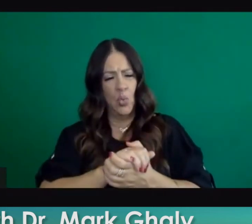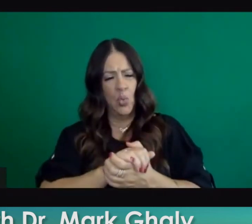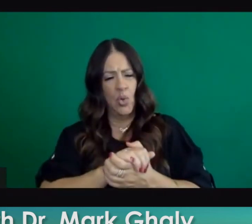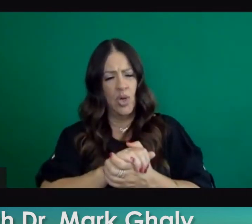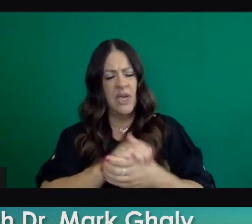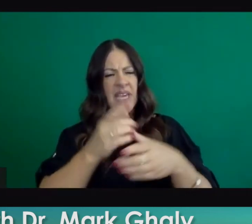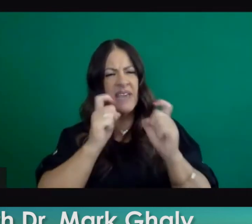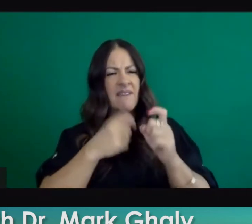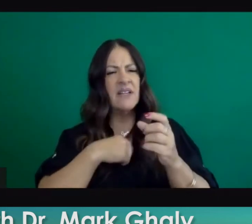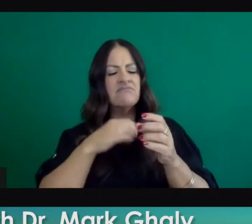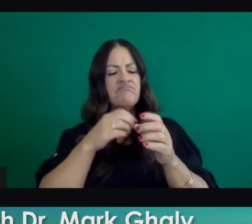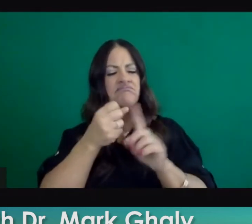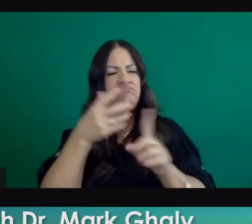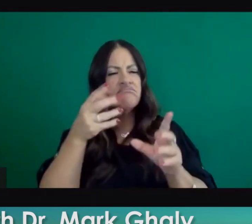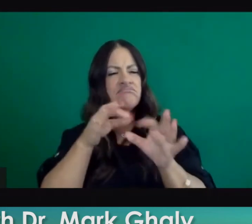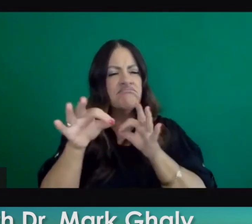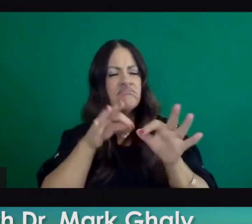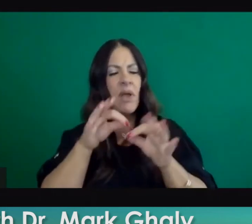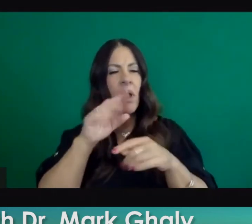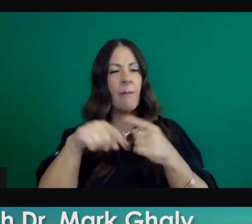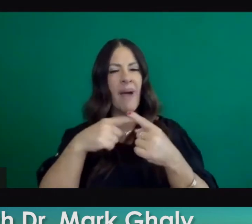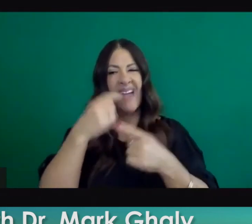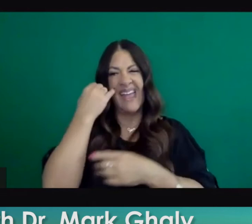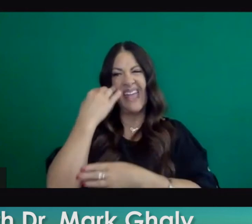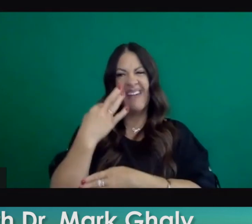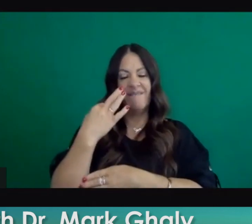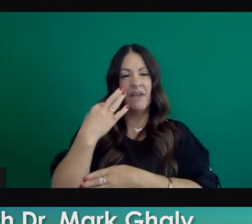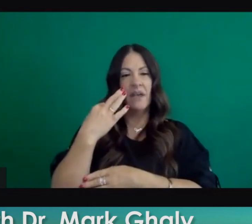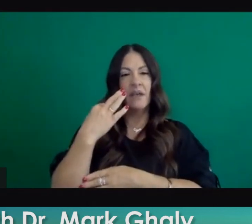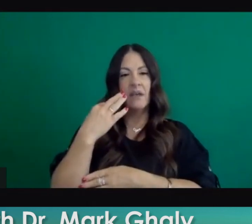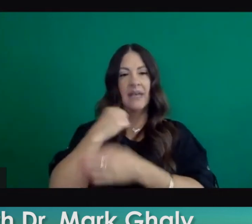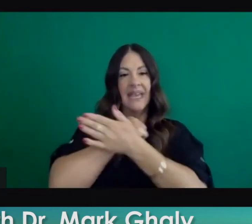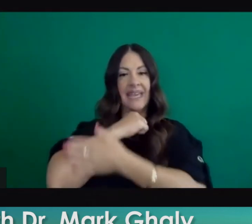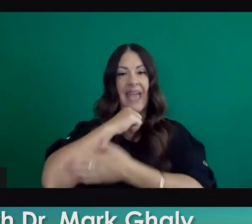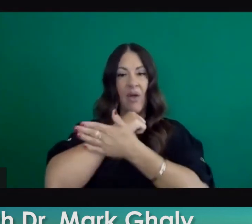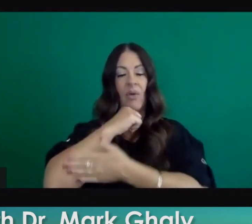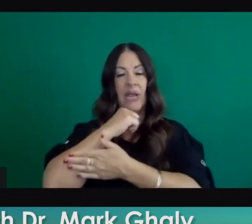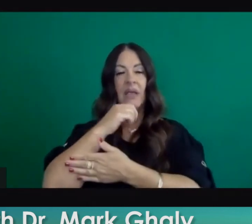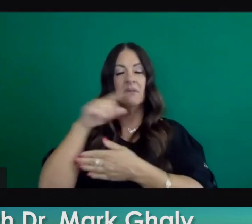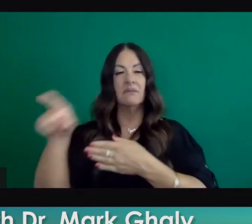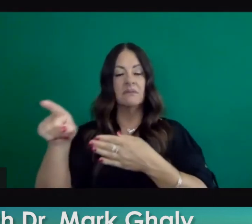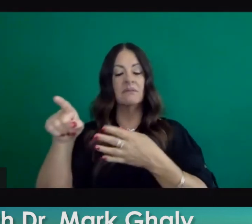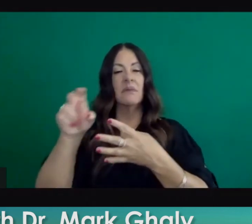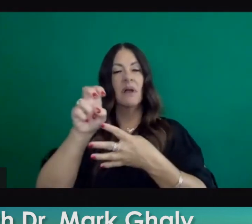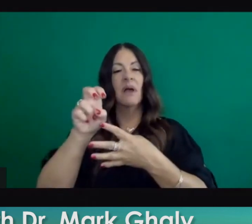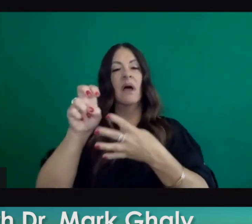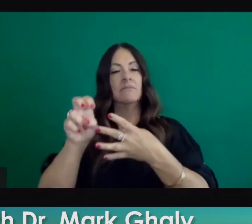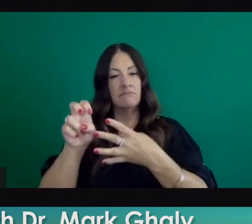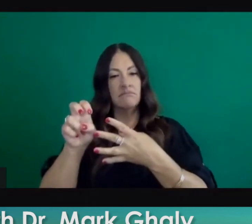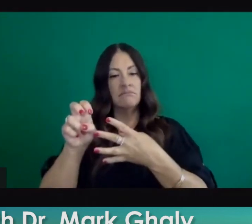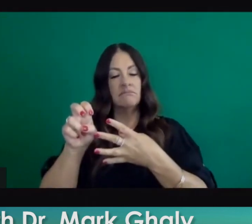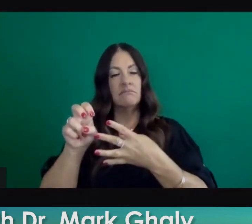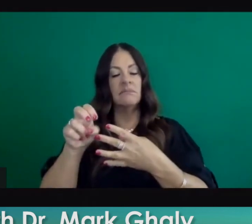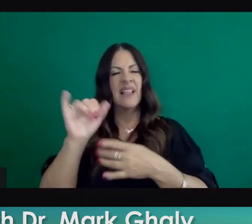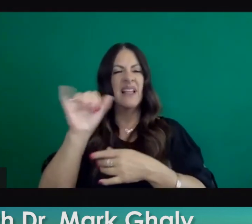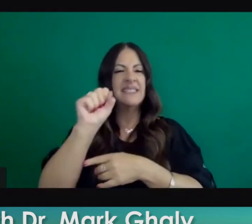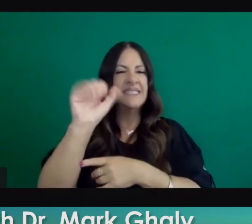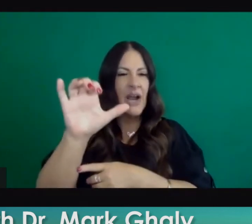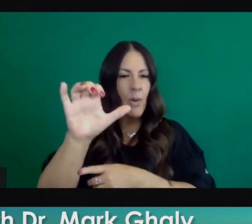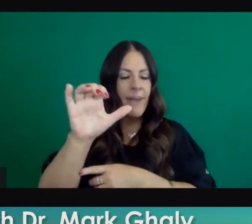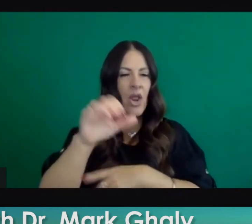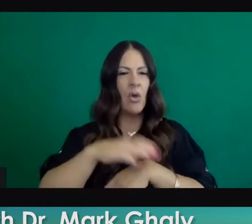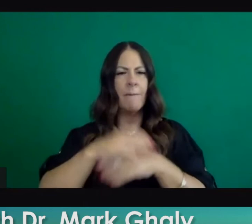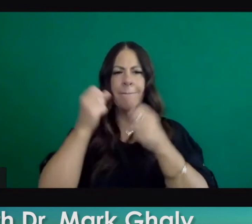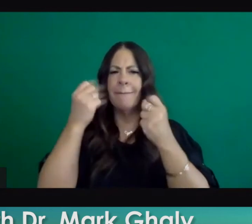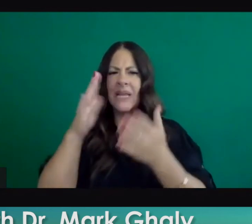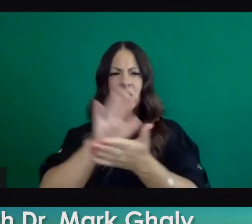little bit more when a county goes, drops like it has for Sacramento County. There are so many schools now that are